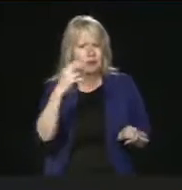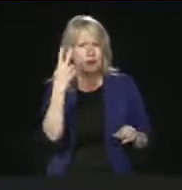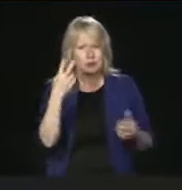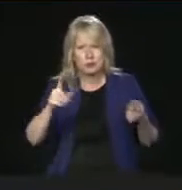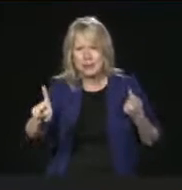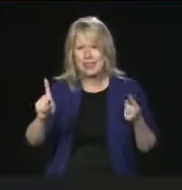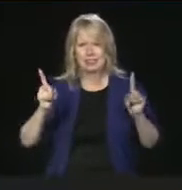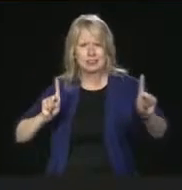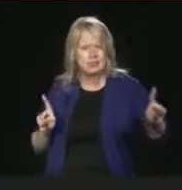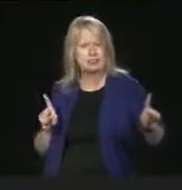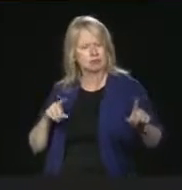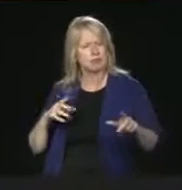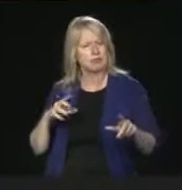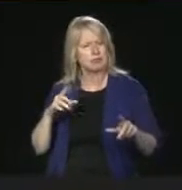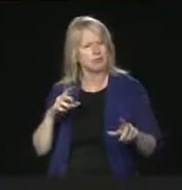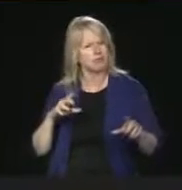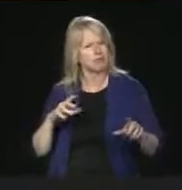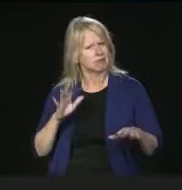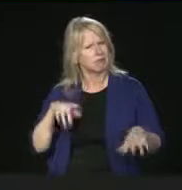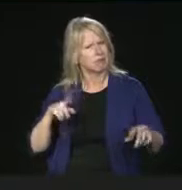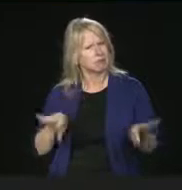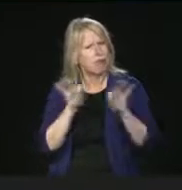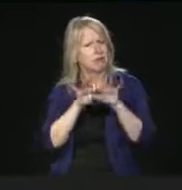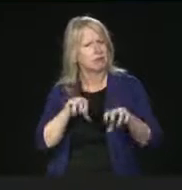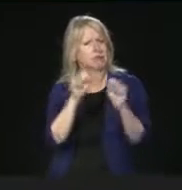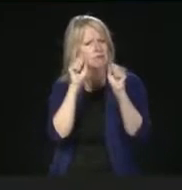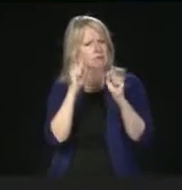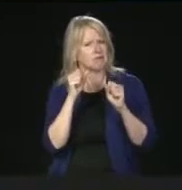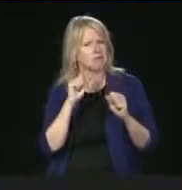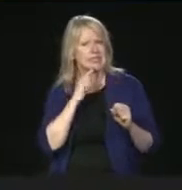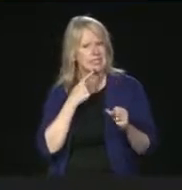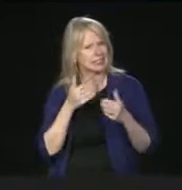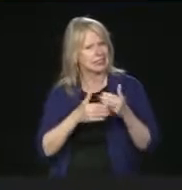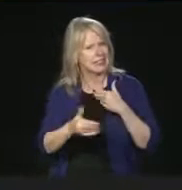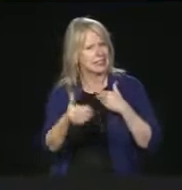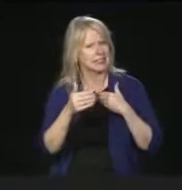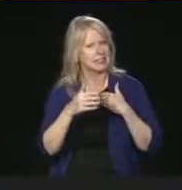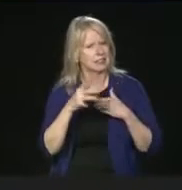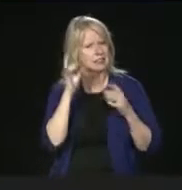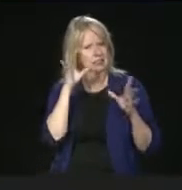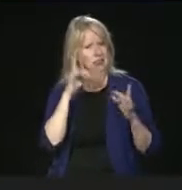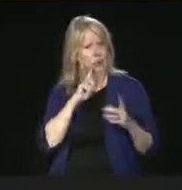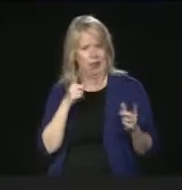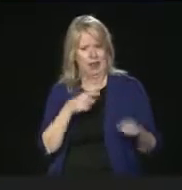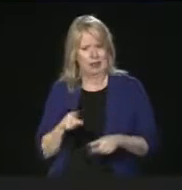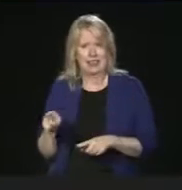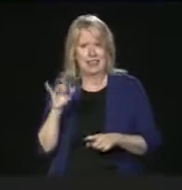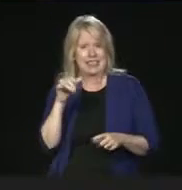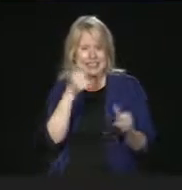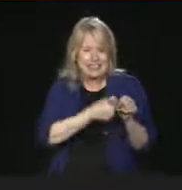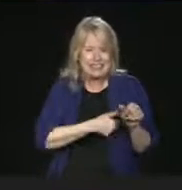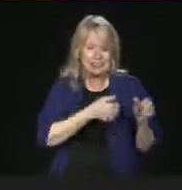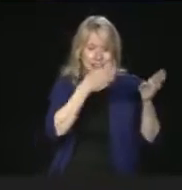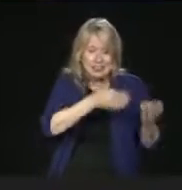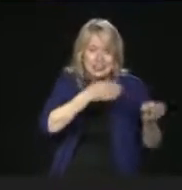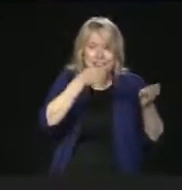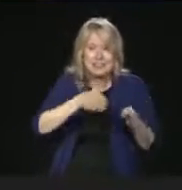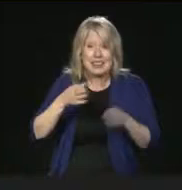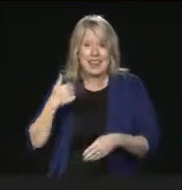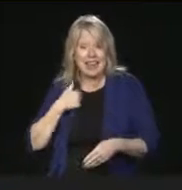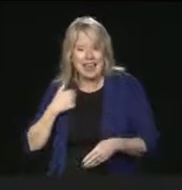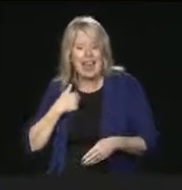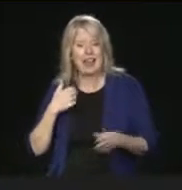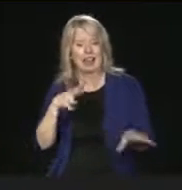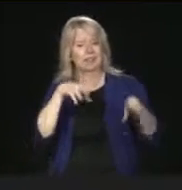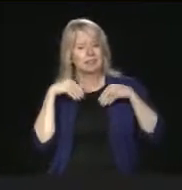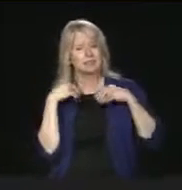taking this very seriously. That's great, because this is a situation in which individual Canadians behaving